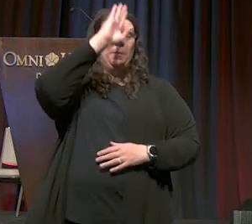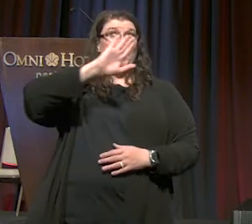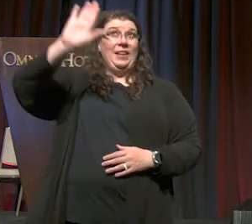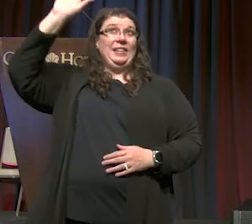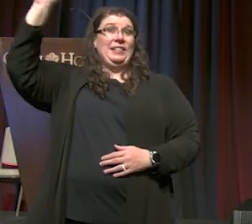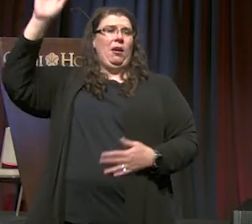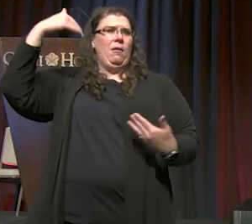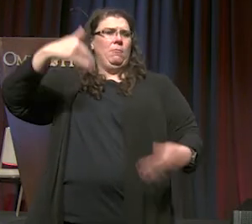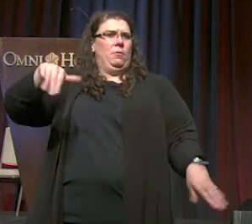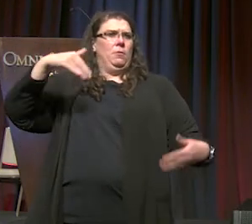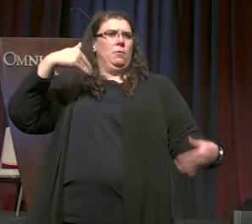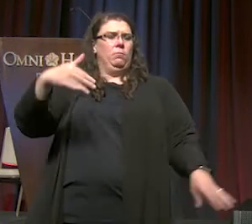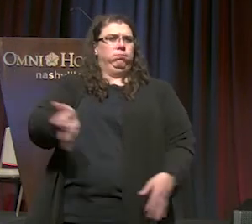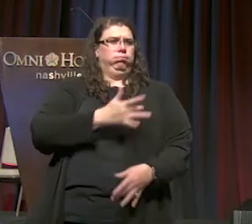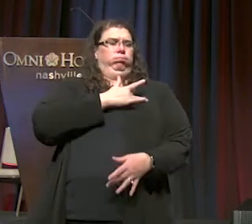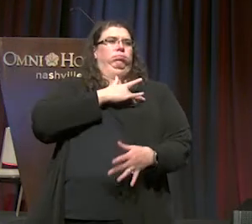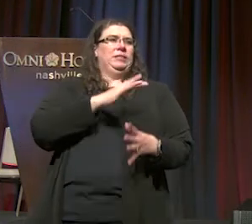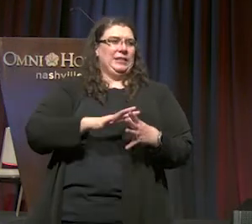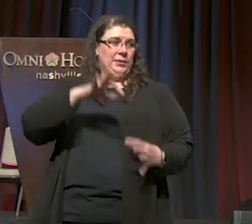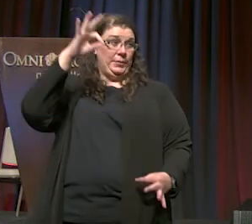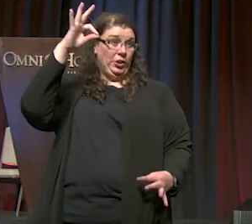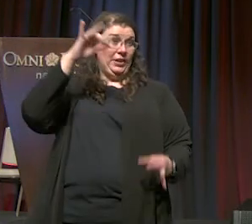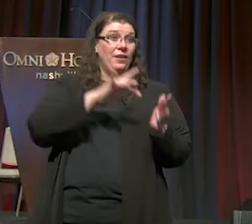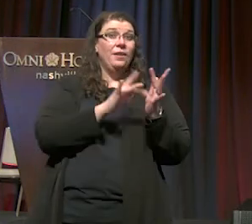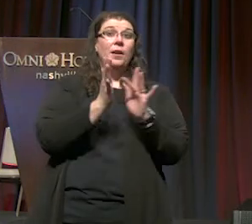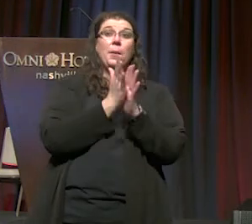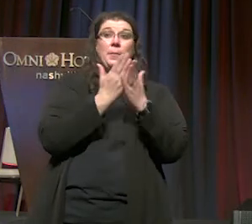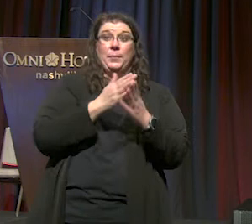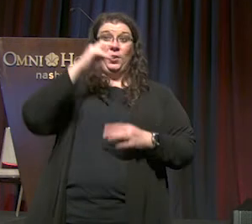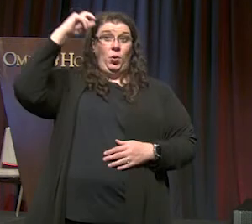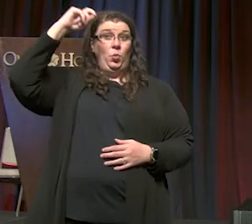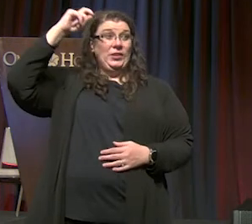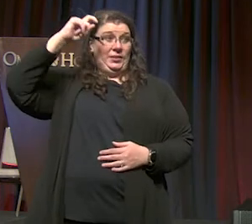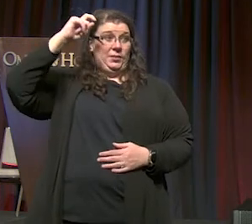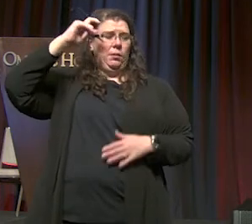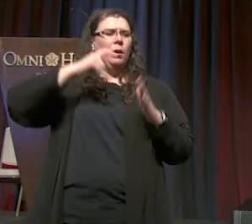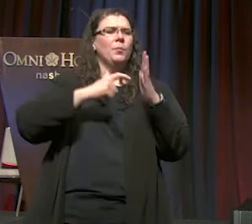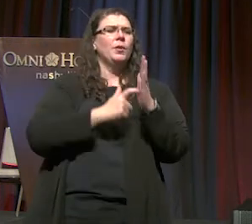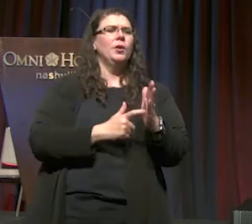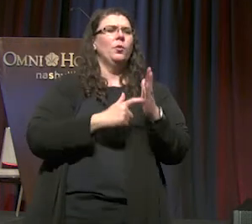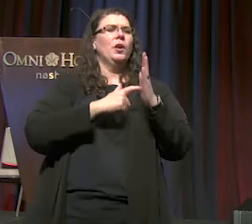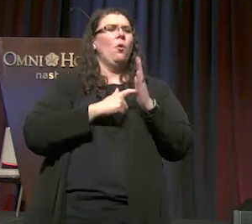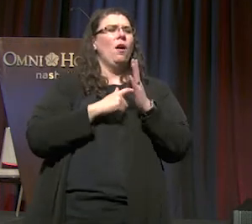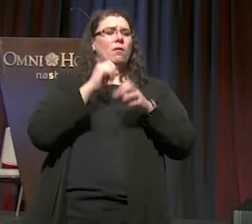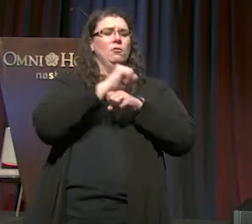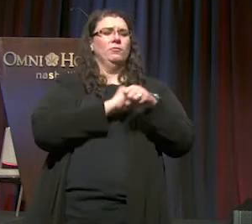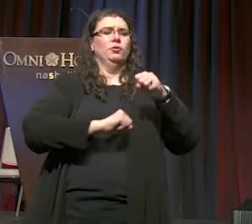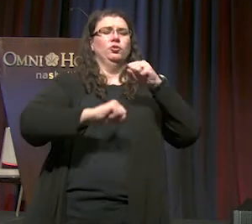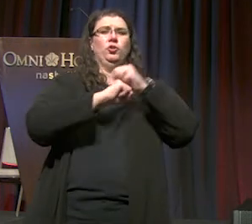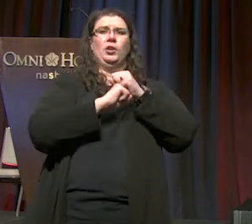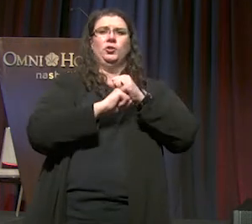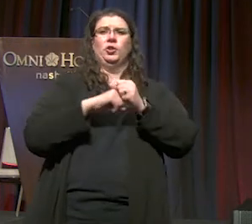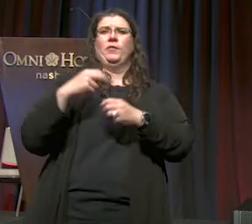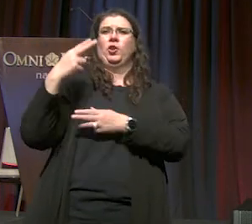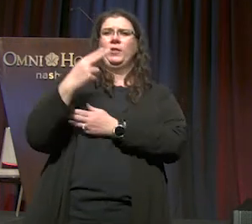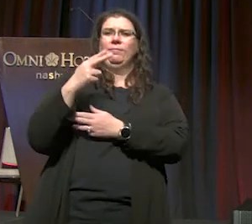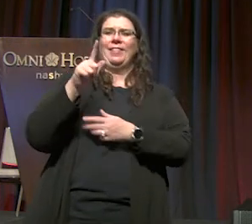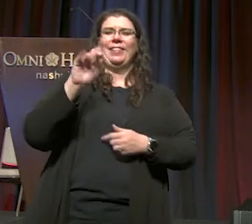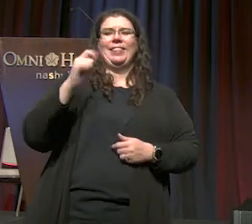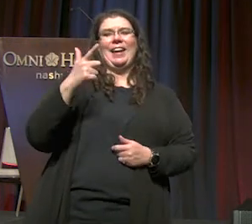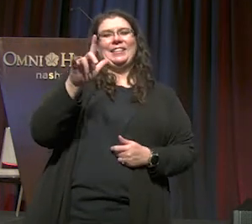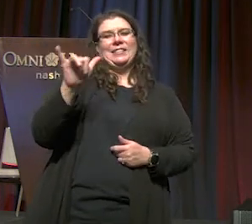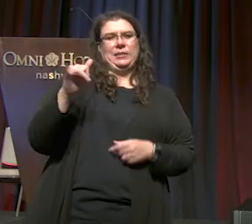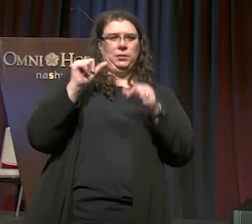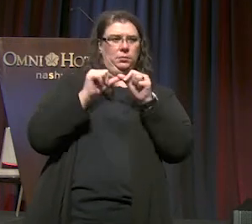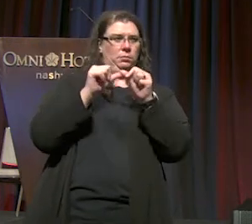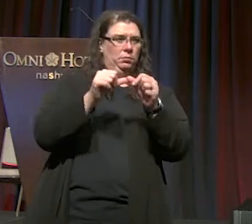dynamic spirit and biblical wisdom requires that the structural legacies be